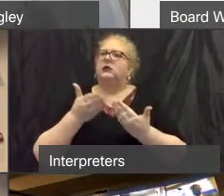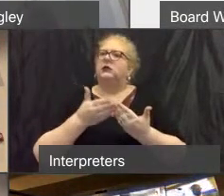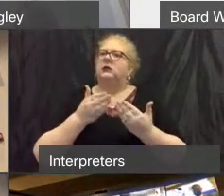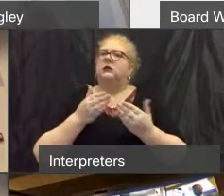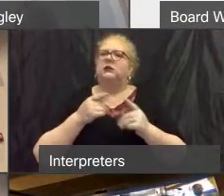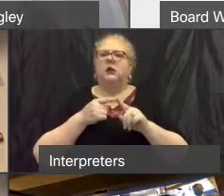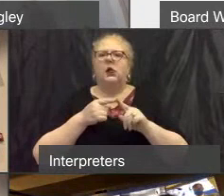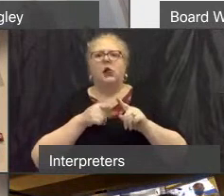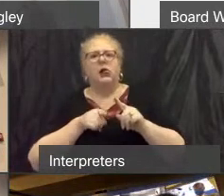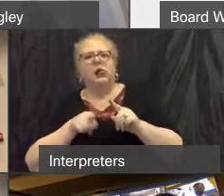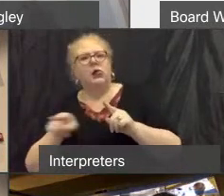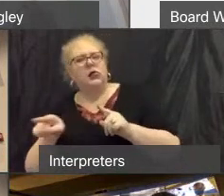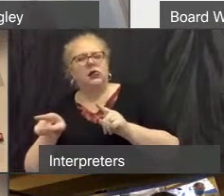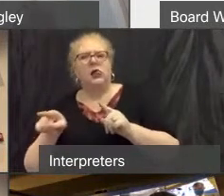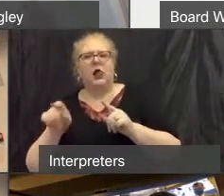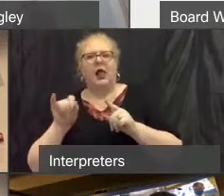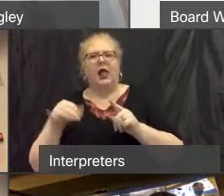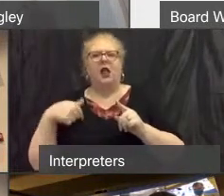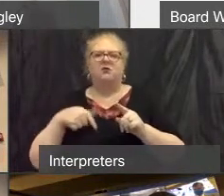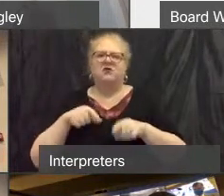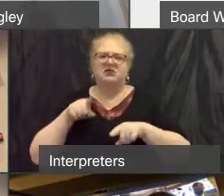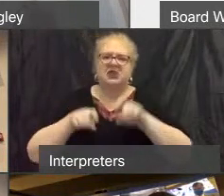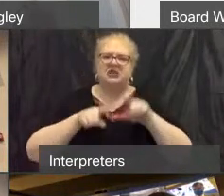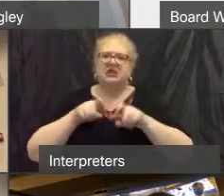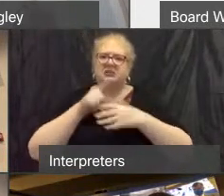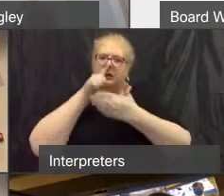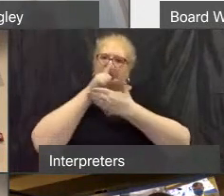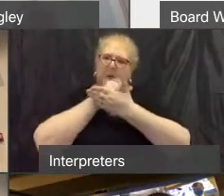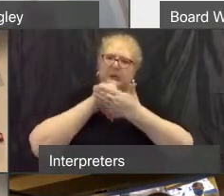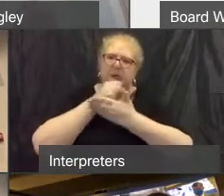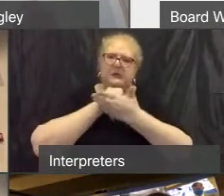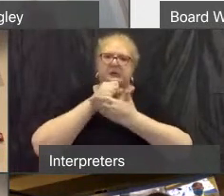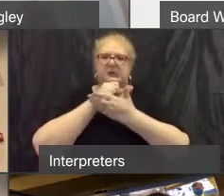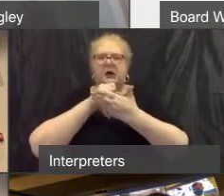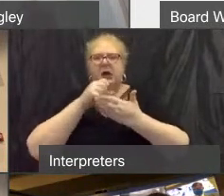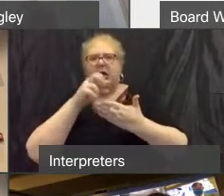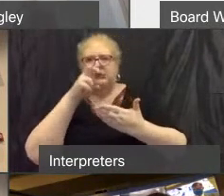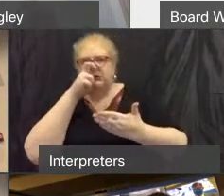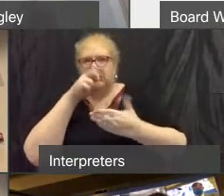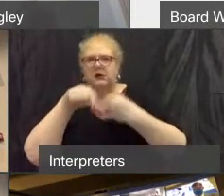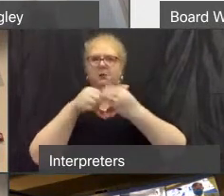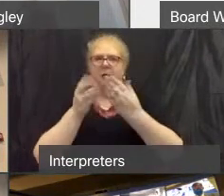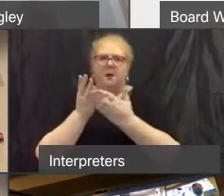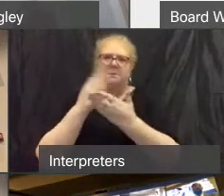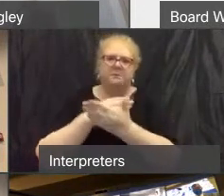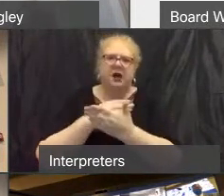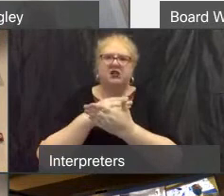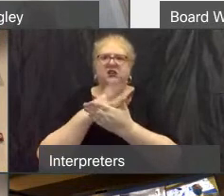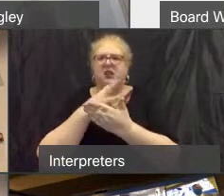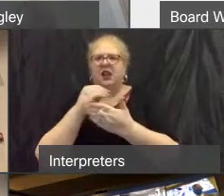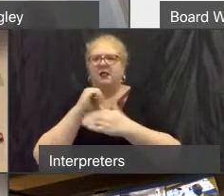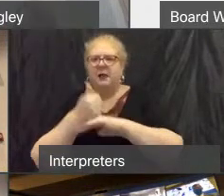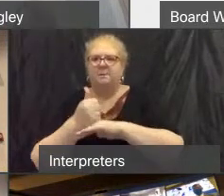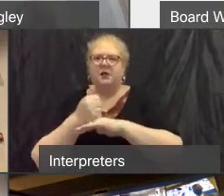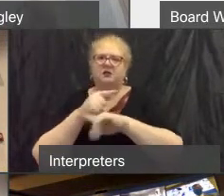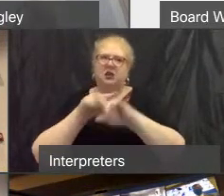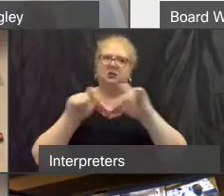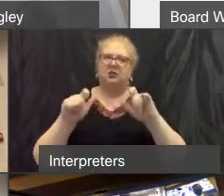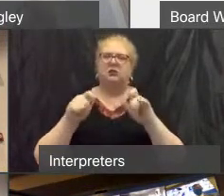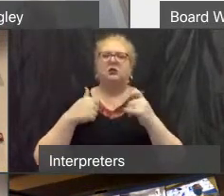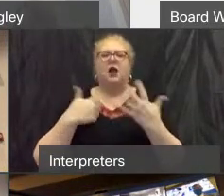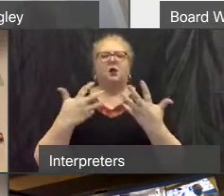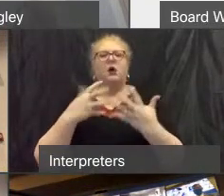or questions about budget and implementation of budget. So I just wanted to say that before we got out of here tonight. Mr. Mayor.